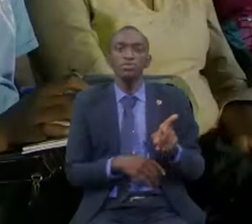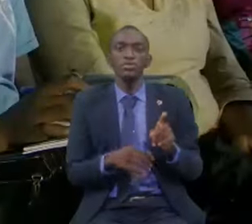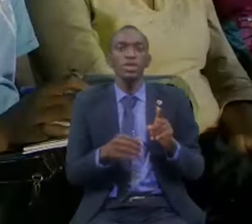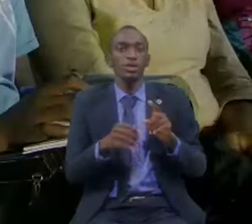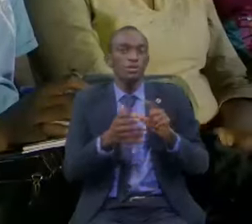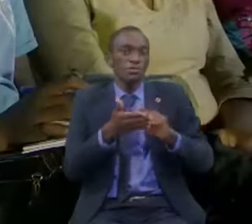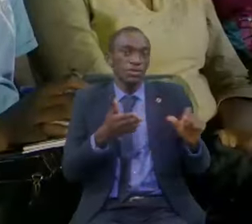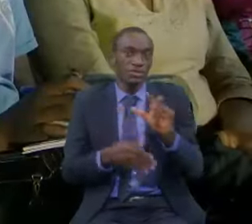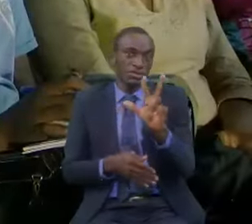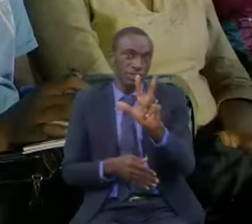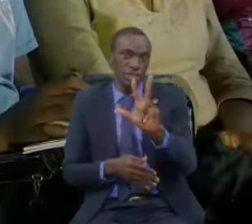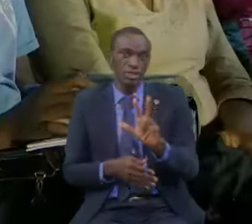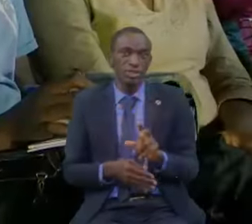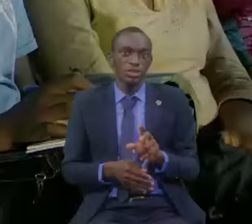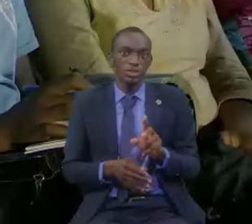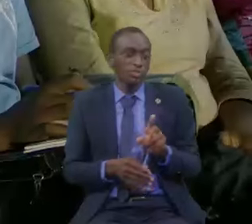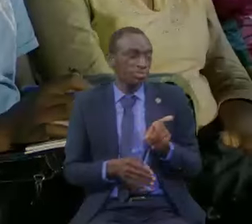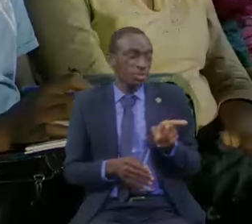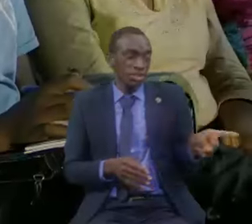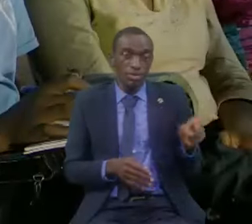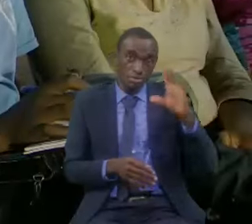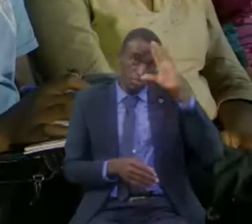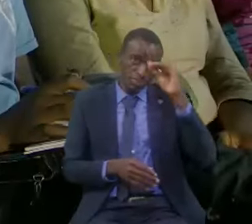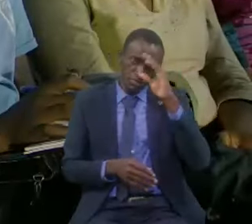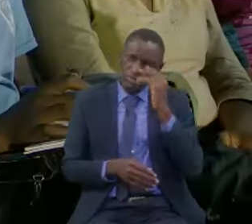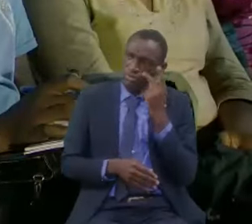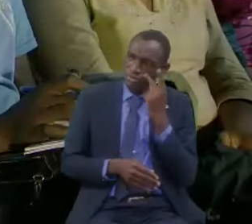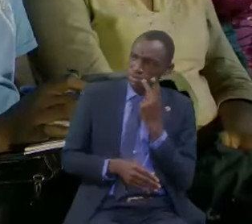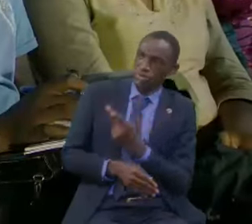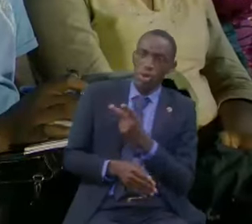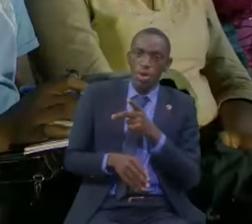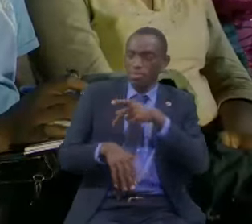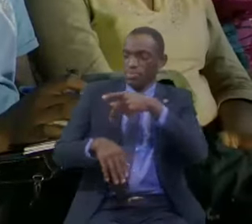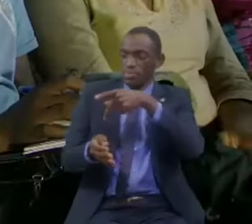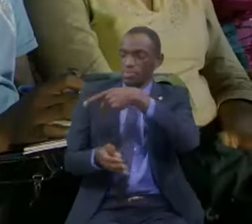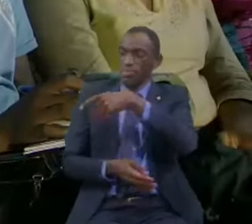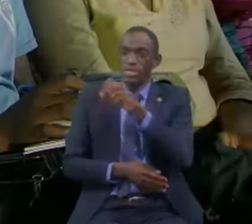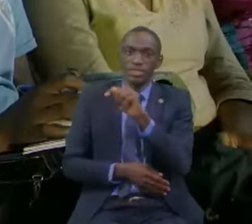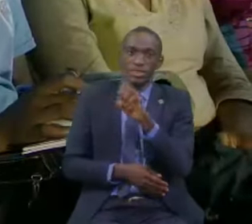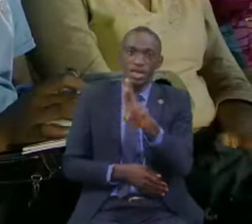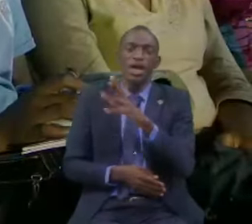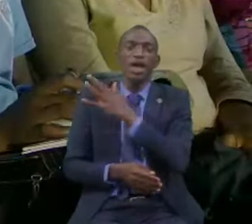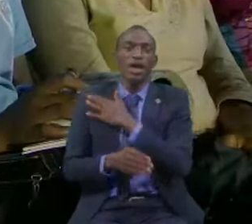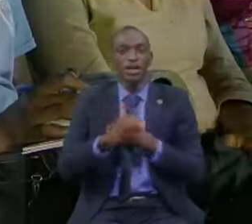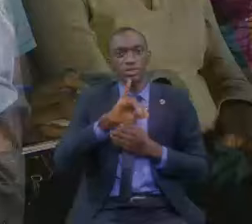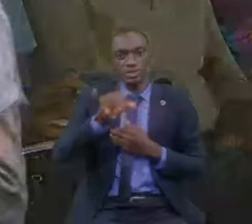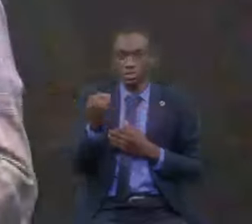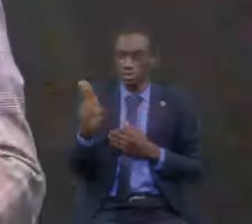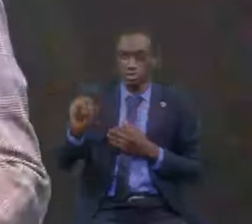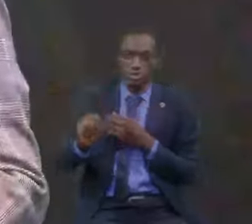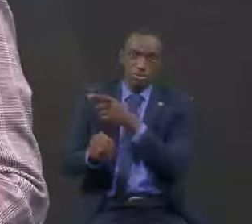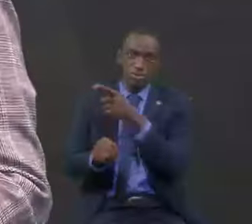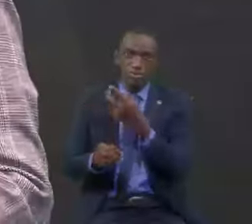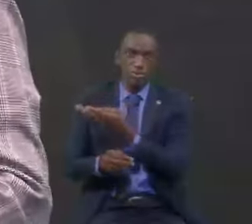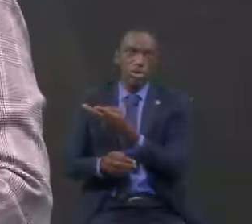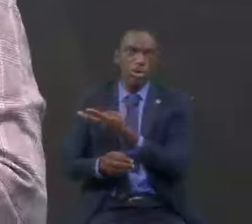who seen Peter and John about to go into the temple